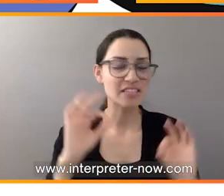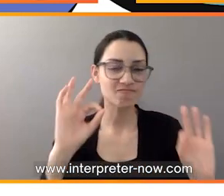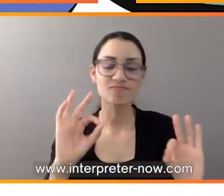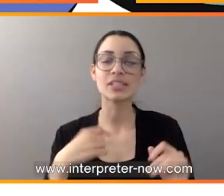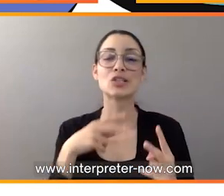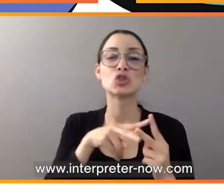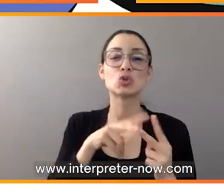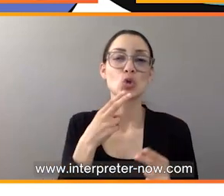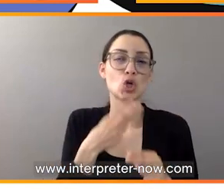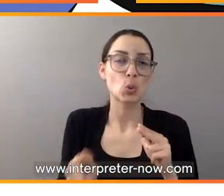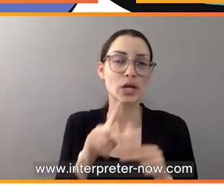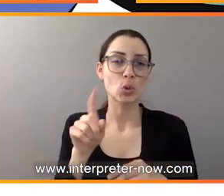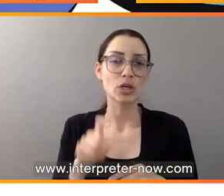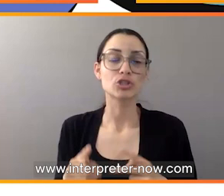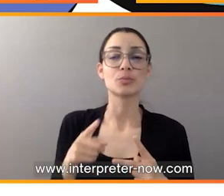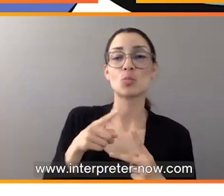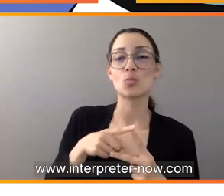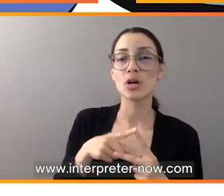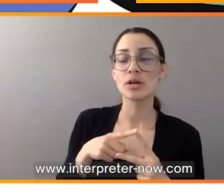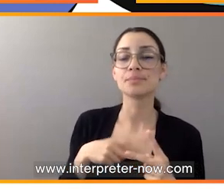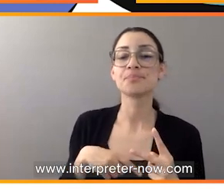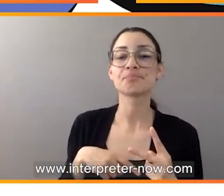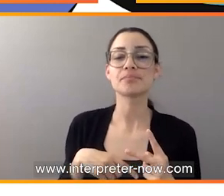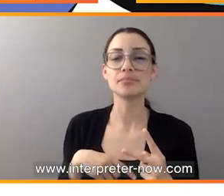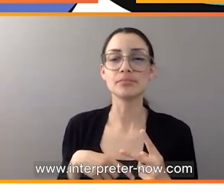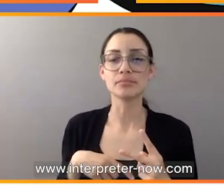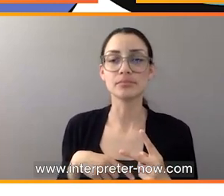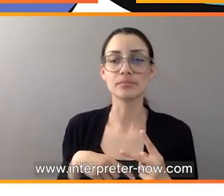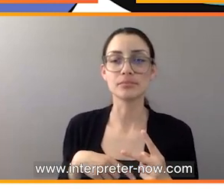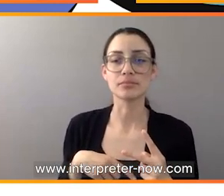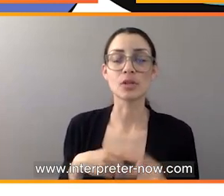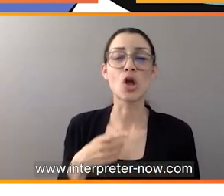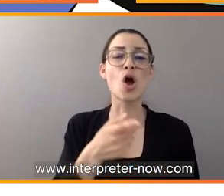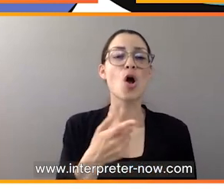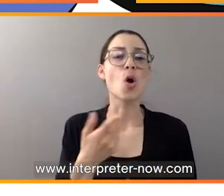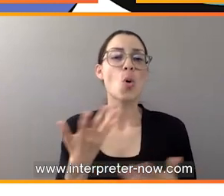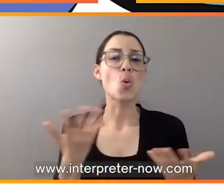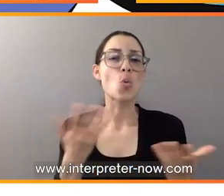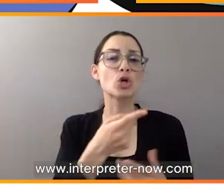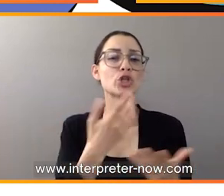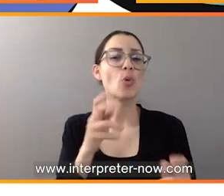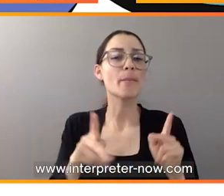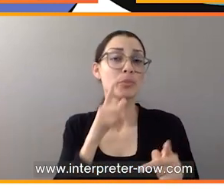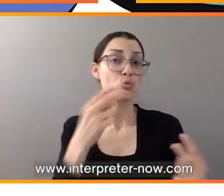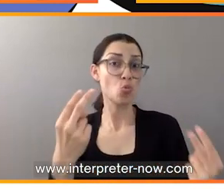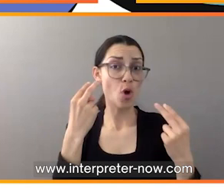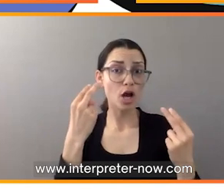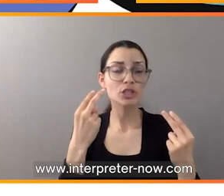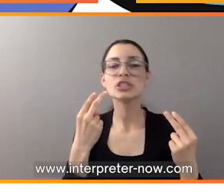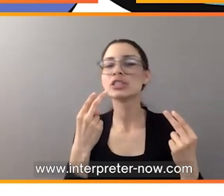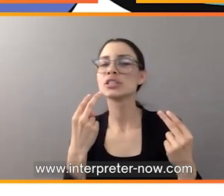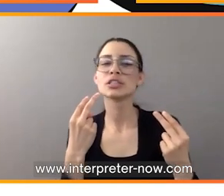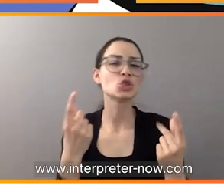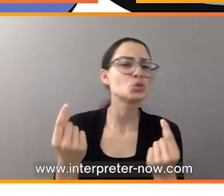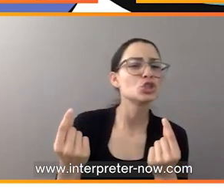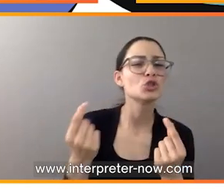and then taking action. So what action would you like people to take coming away from our conversation? Oh my goodness. I think the action